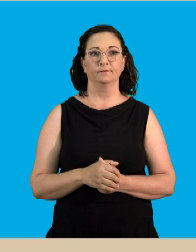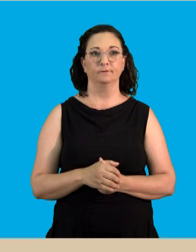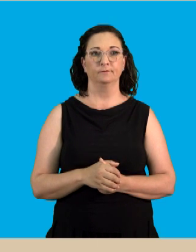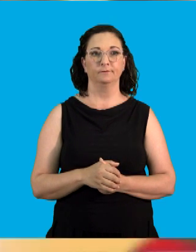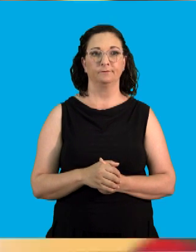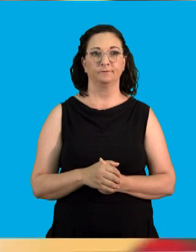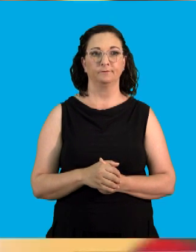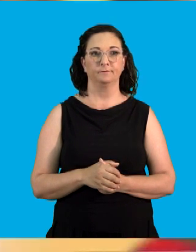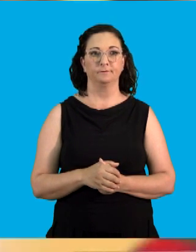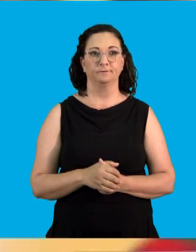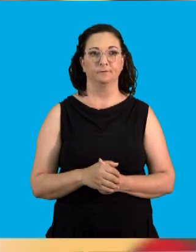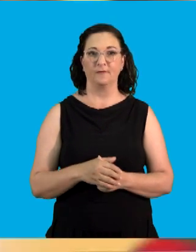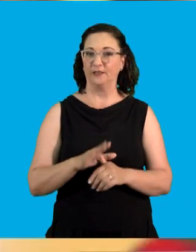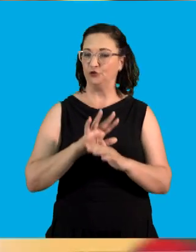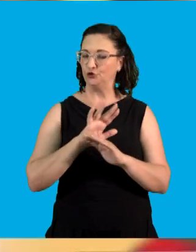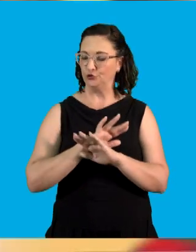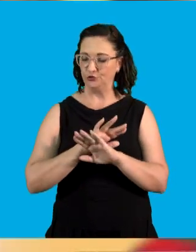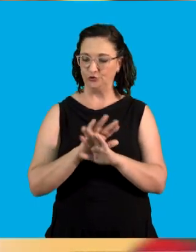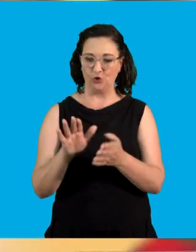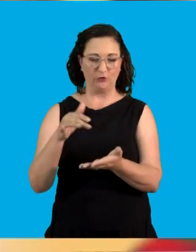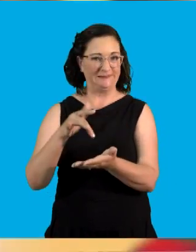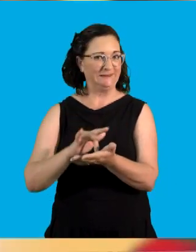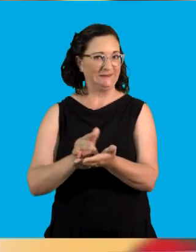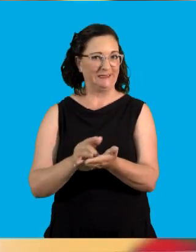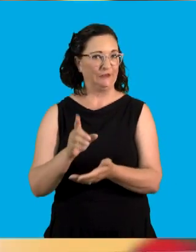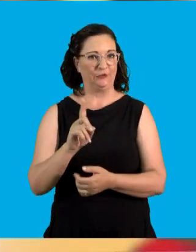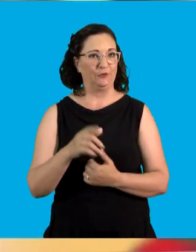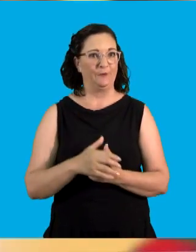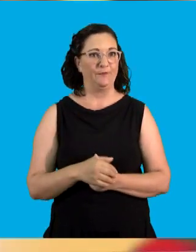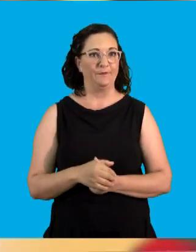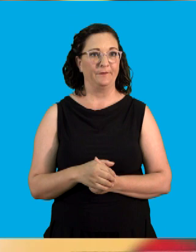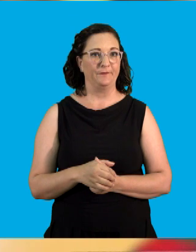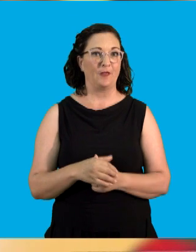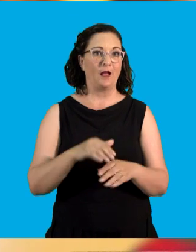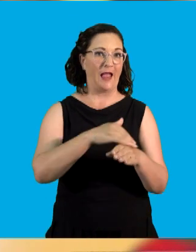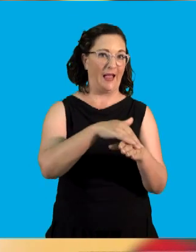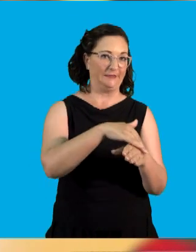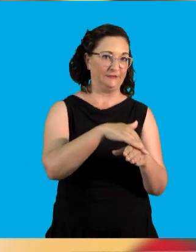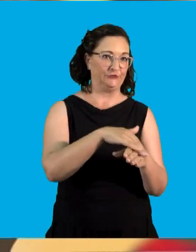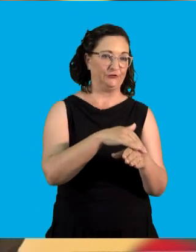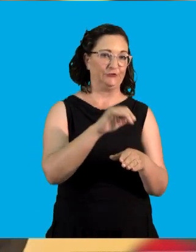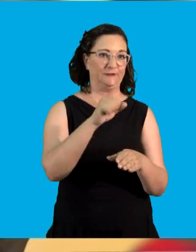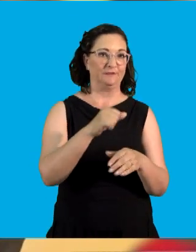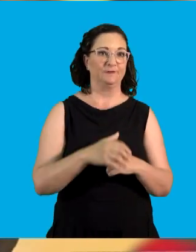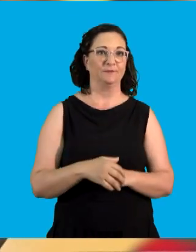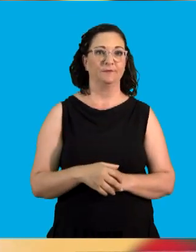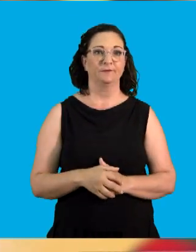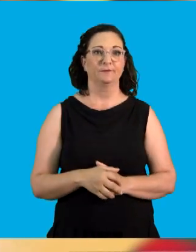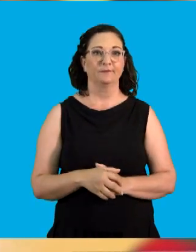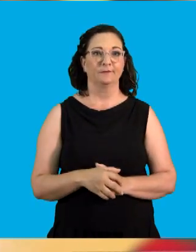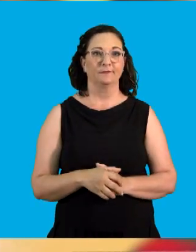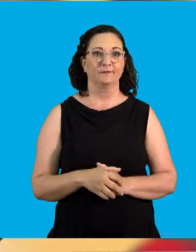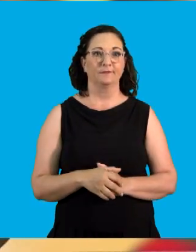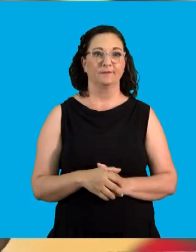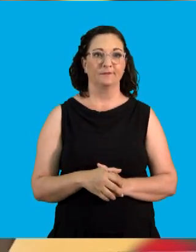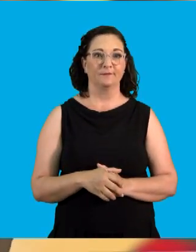we said the sun, it is not found at the center of our Milky Way, but it is found at the edge. Okay,